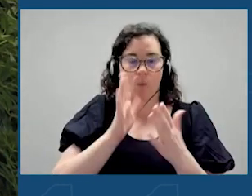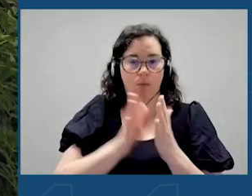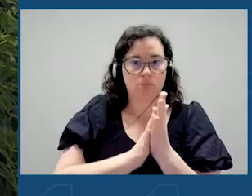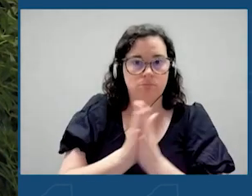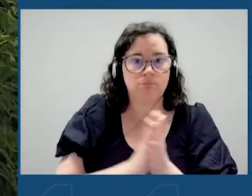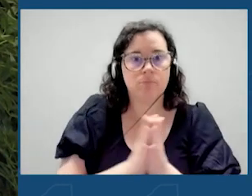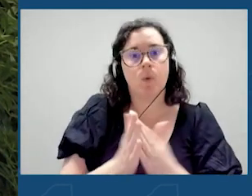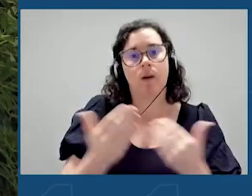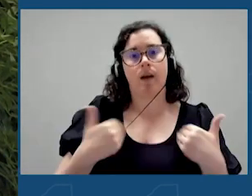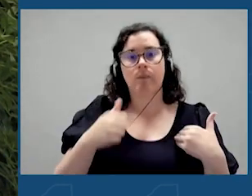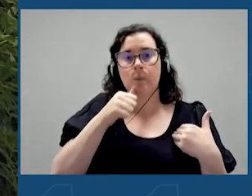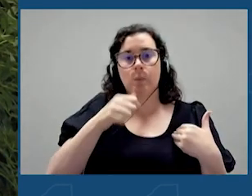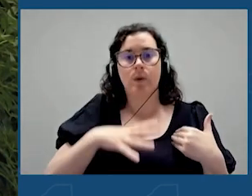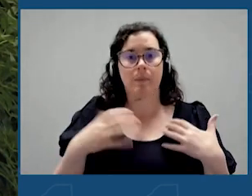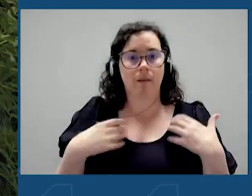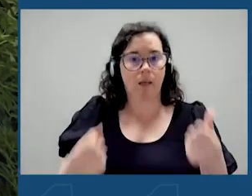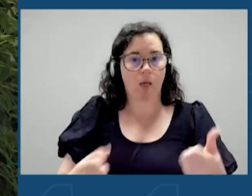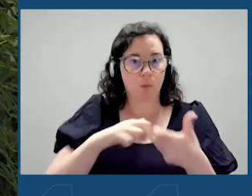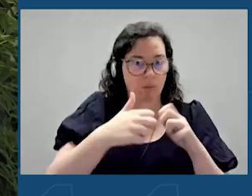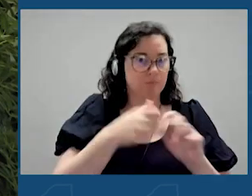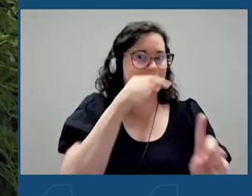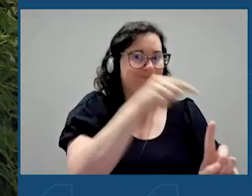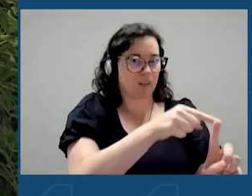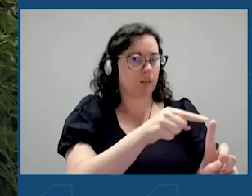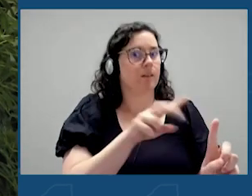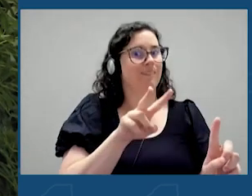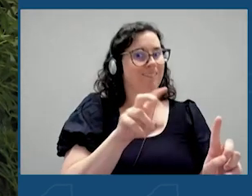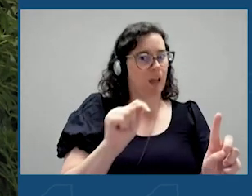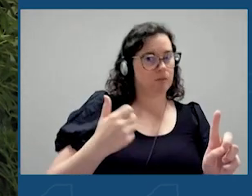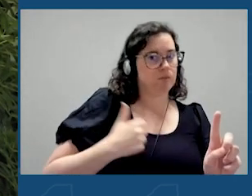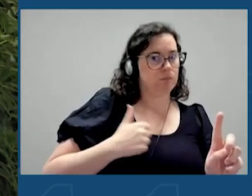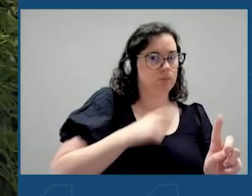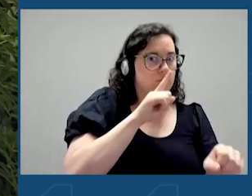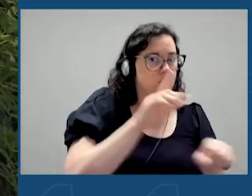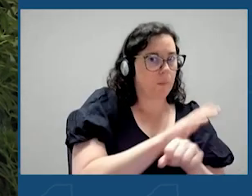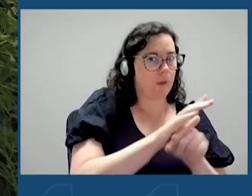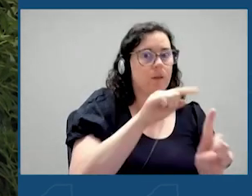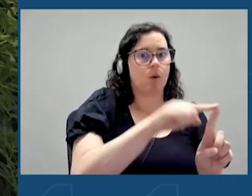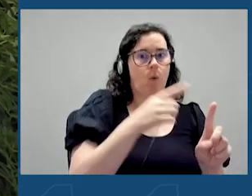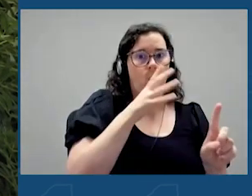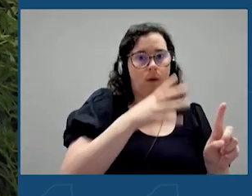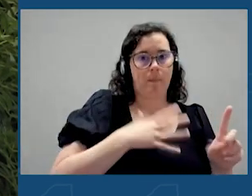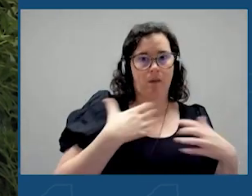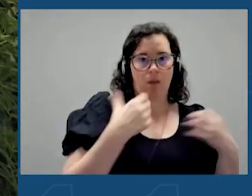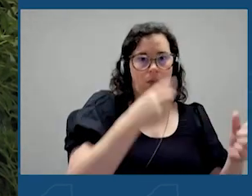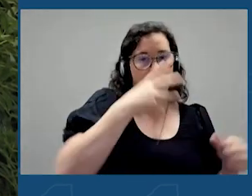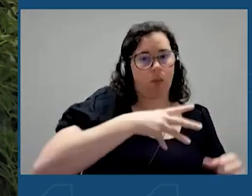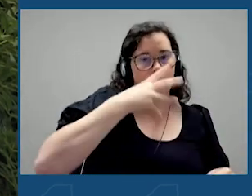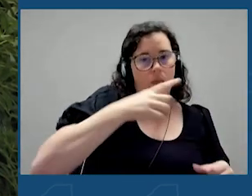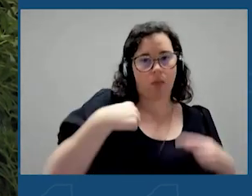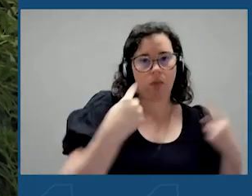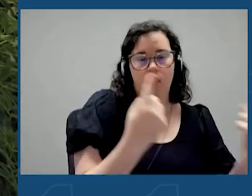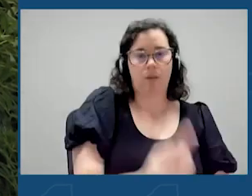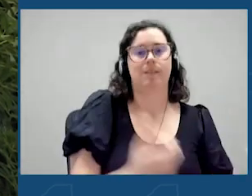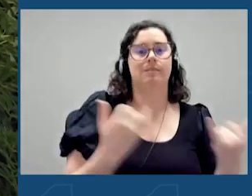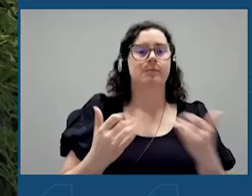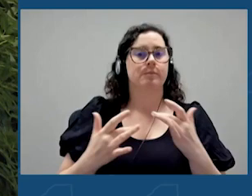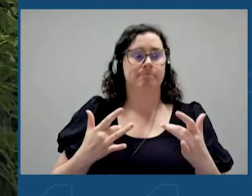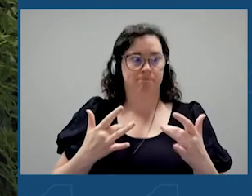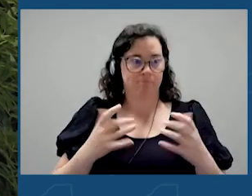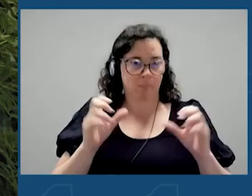issues for the vets that have been neglected for years. So we think it's going to be an exciting time. And